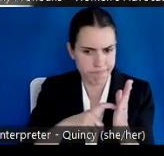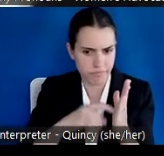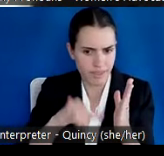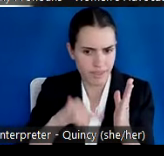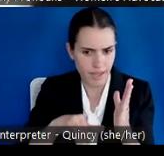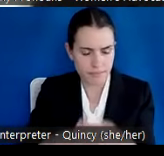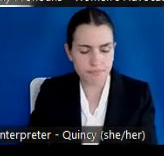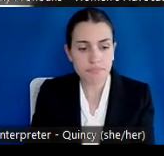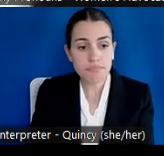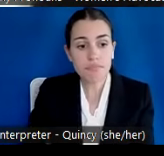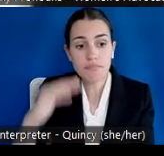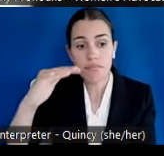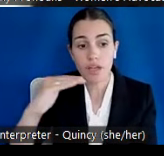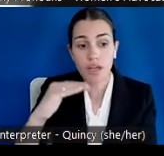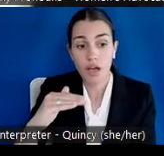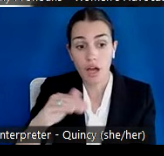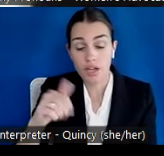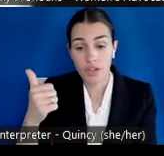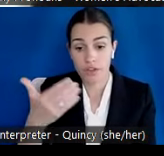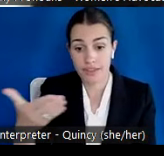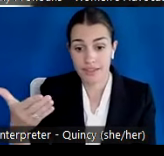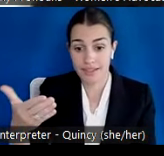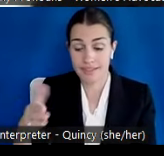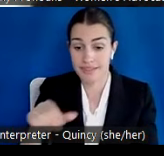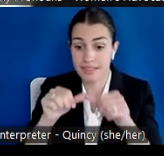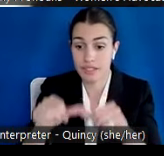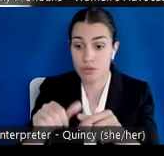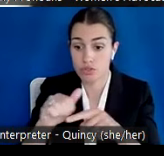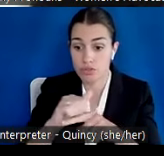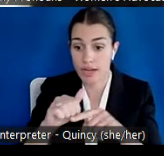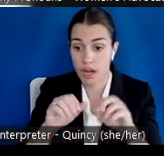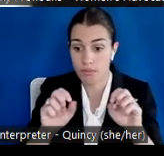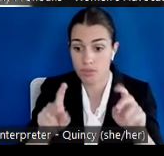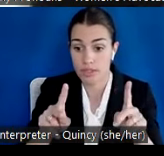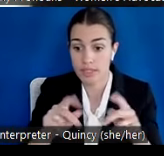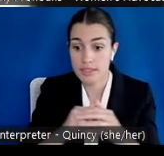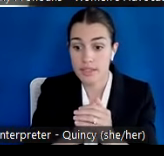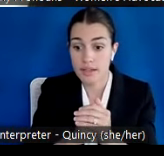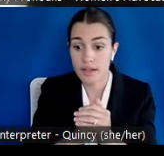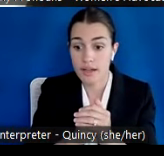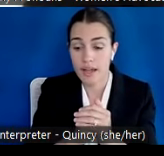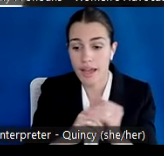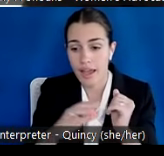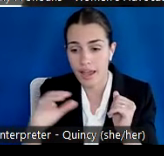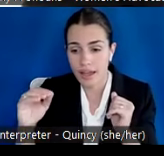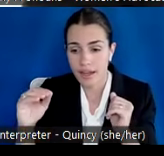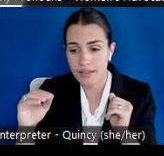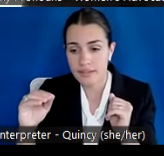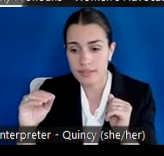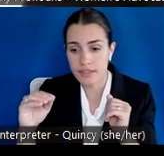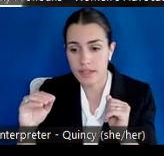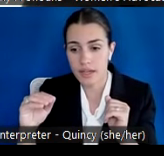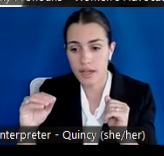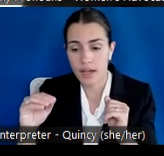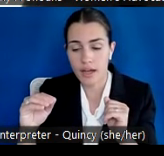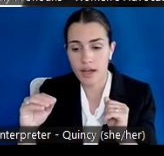Another thing is continual training opportunities, like these webinars, but there's a lot of other ones out there too that aren't just like one and